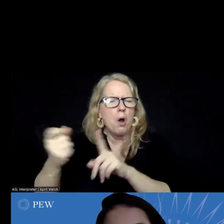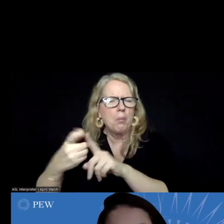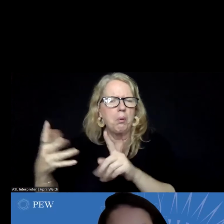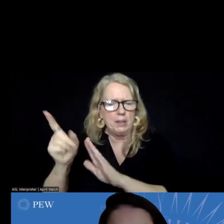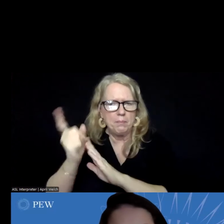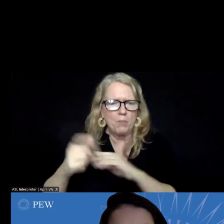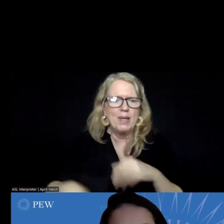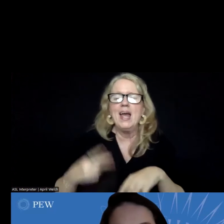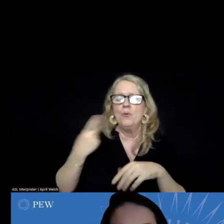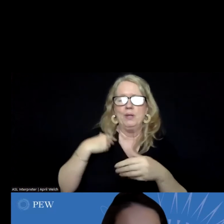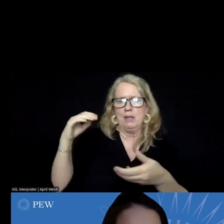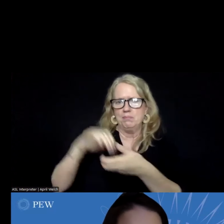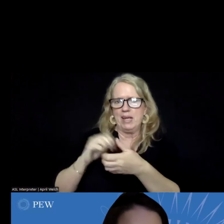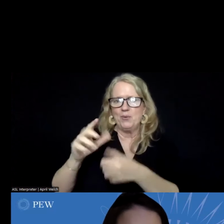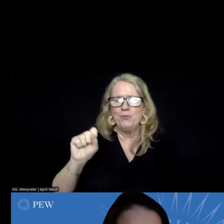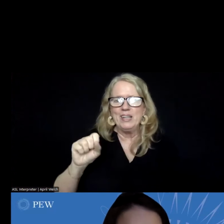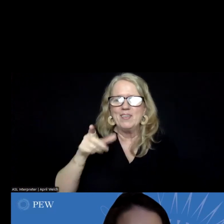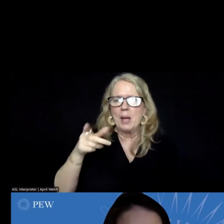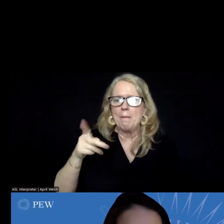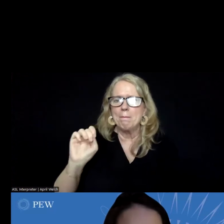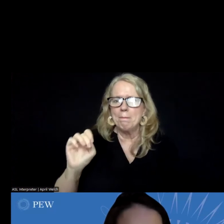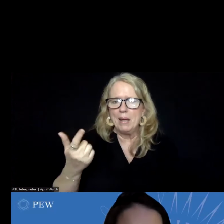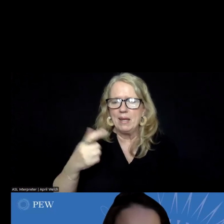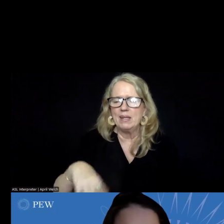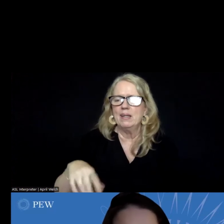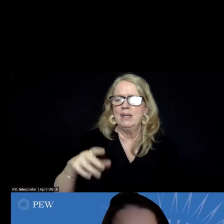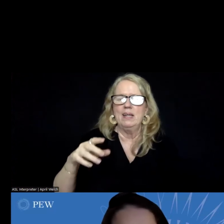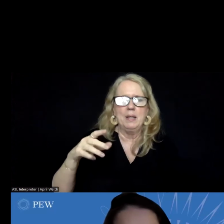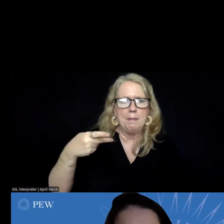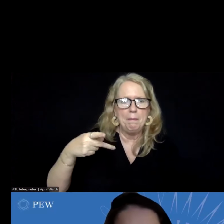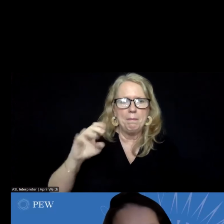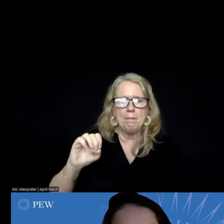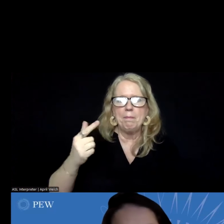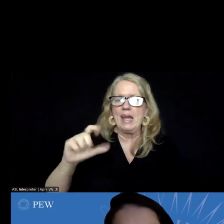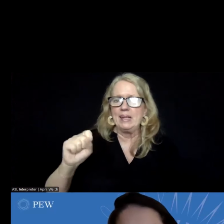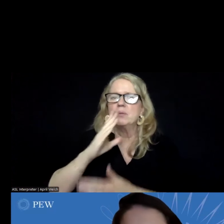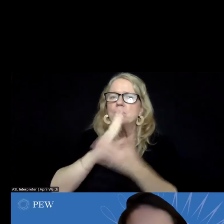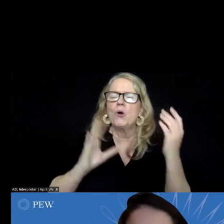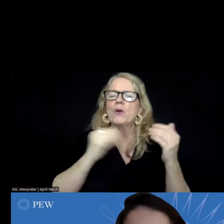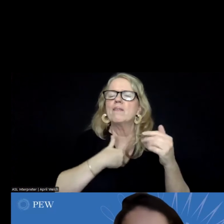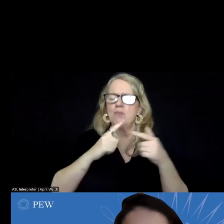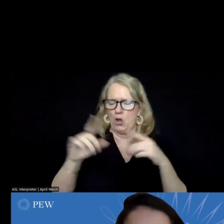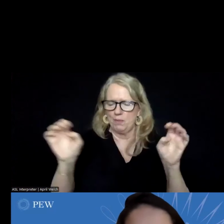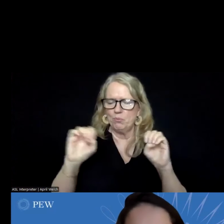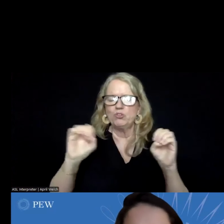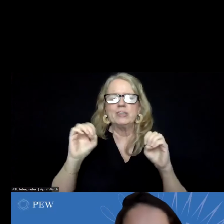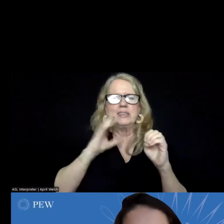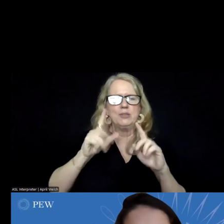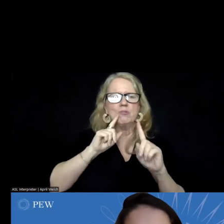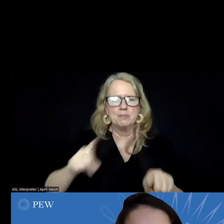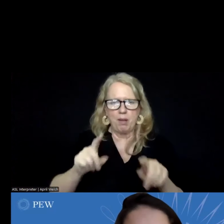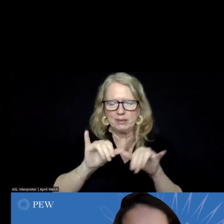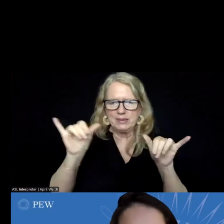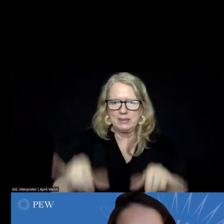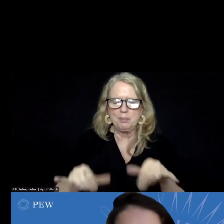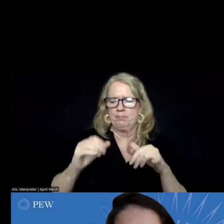with PEGS since 2021. PEGS is a part of our Behavioral Health Emergency Response Initiative that's